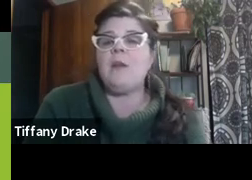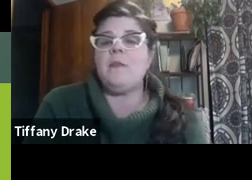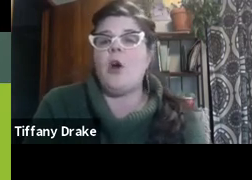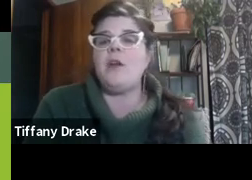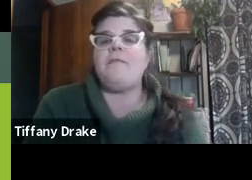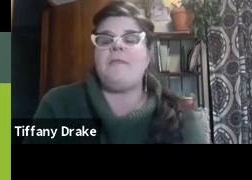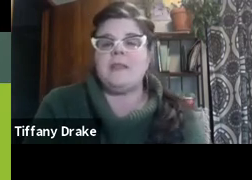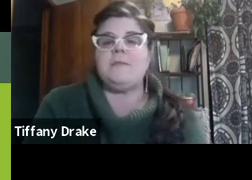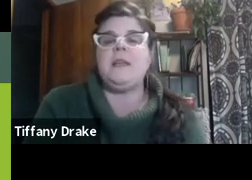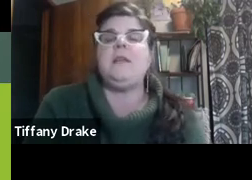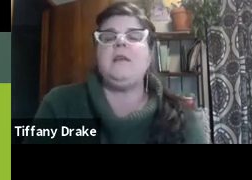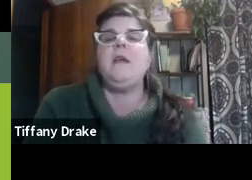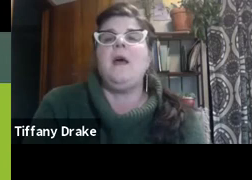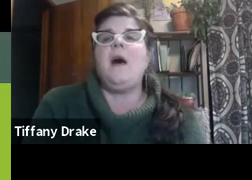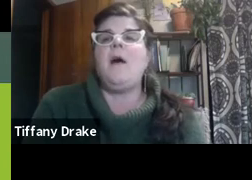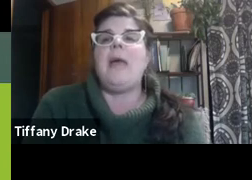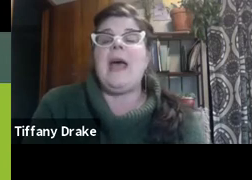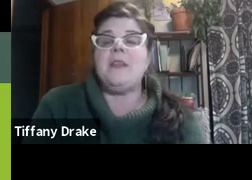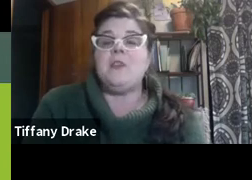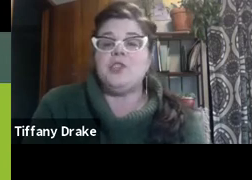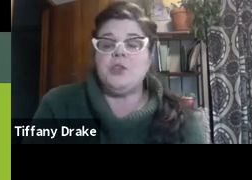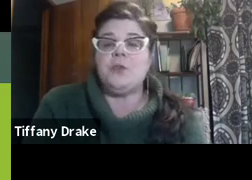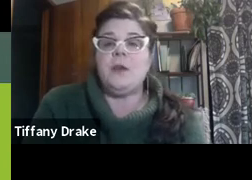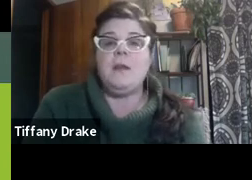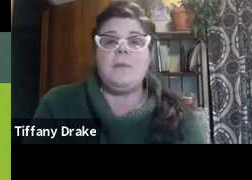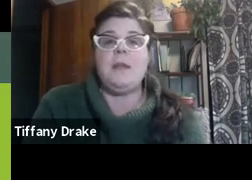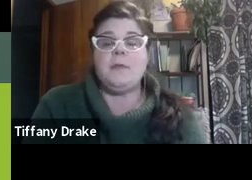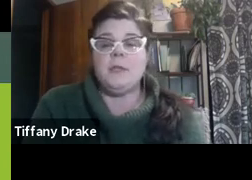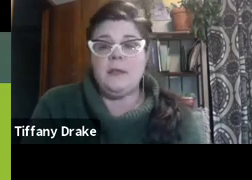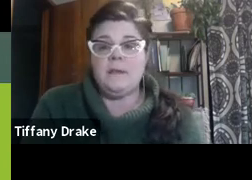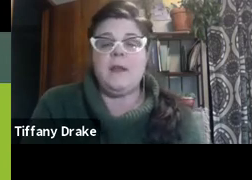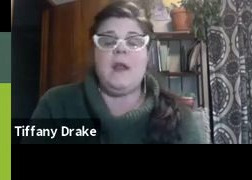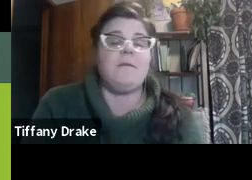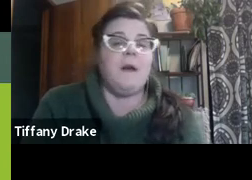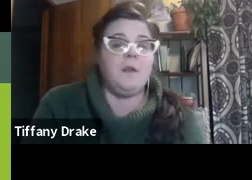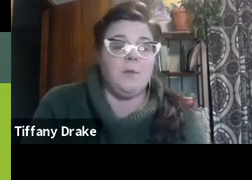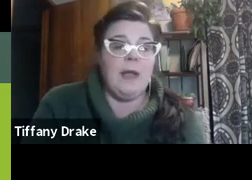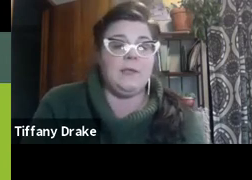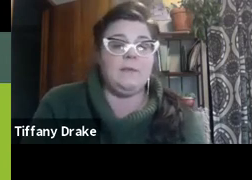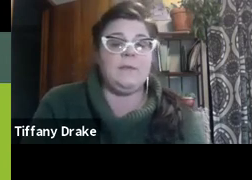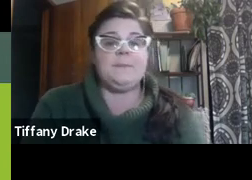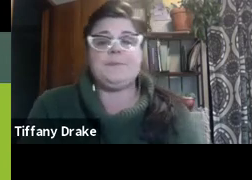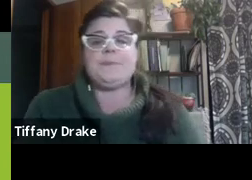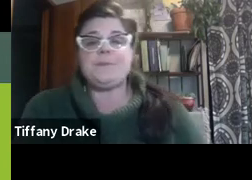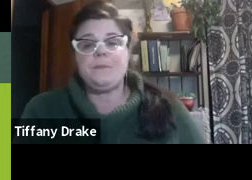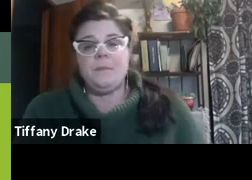the parents aren't effectively having their children be able to listen and follow